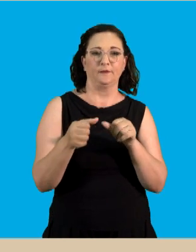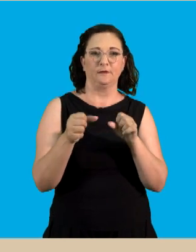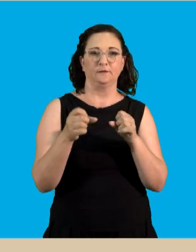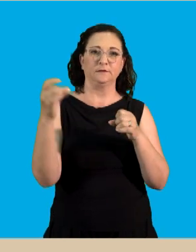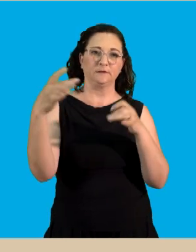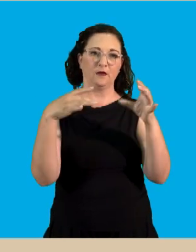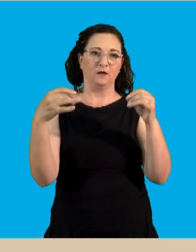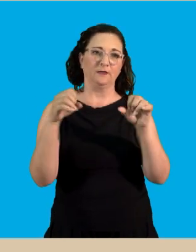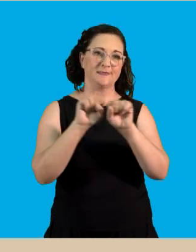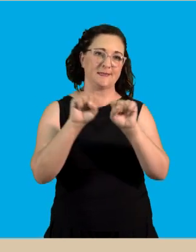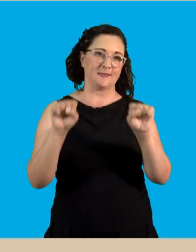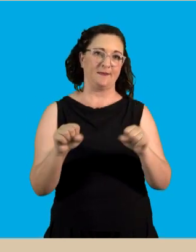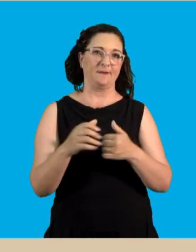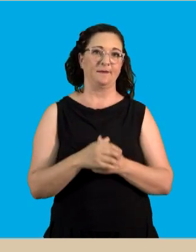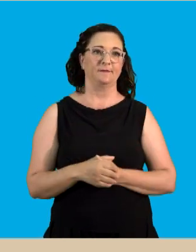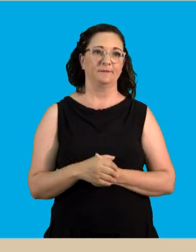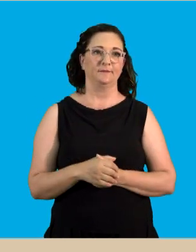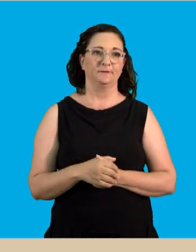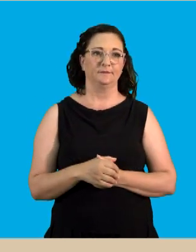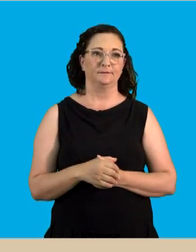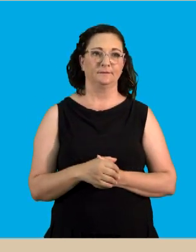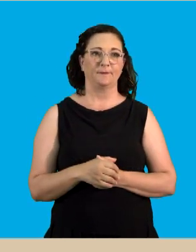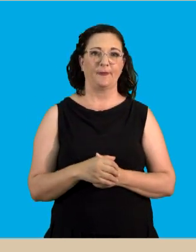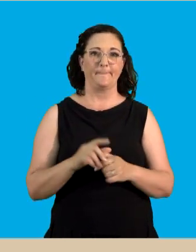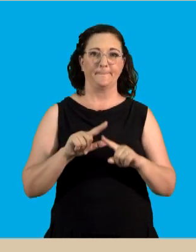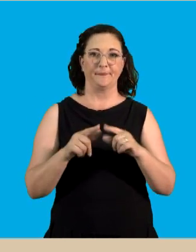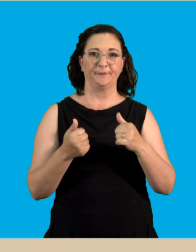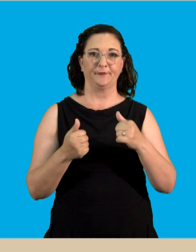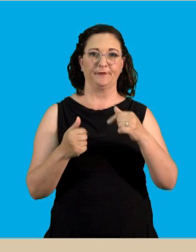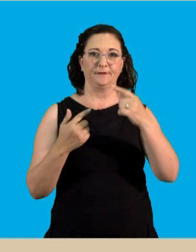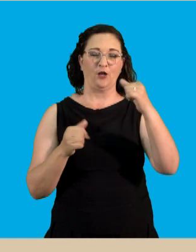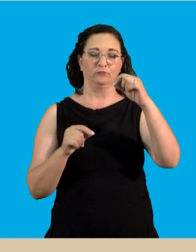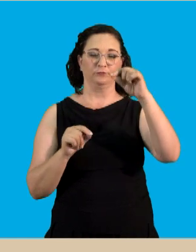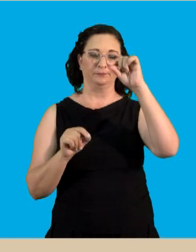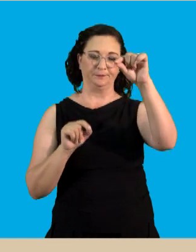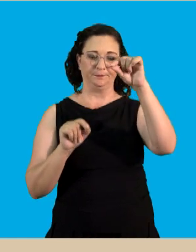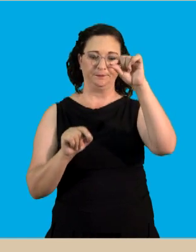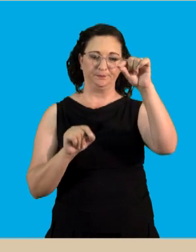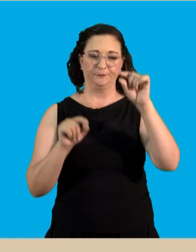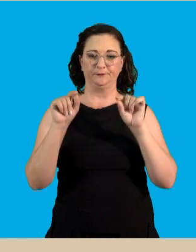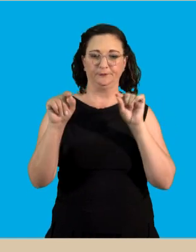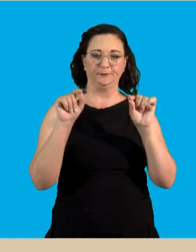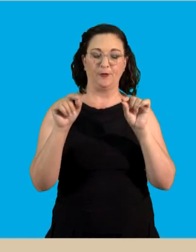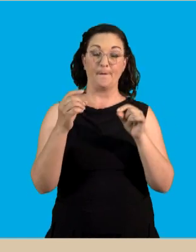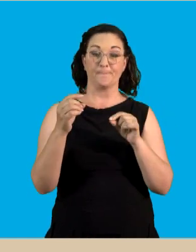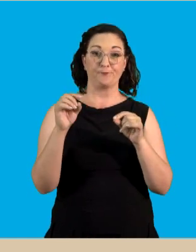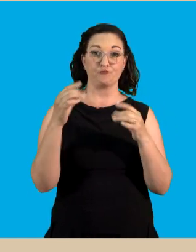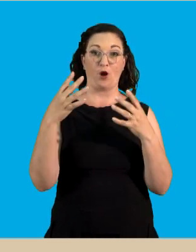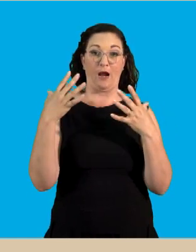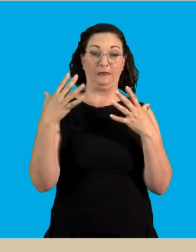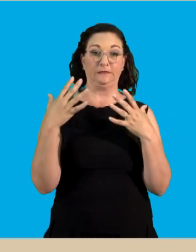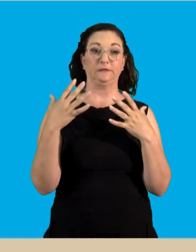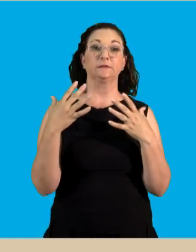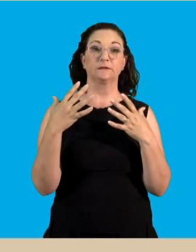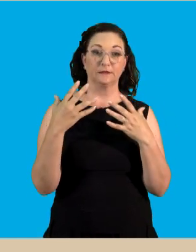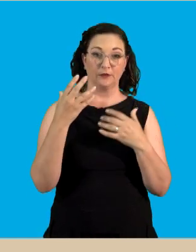we saying that? It is the brighter of the 2 pointers of the Southern Cross constellation and the